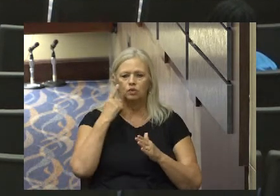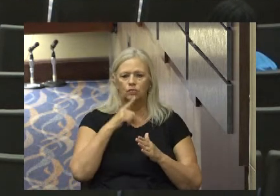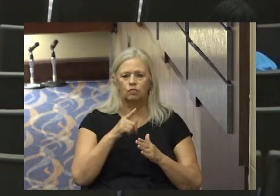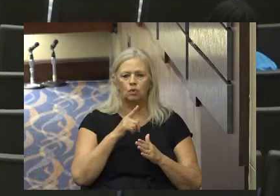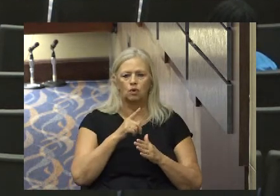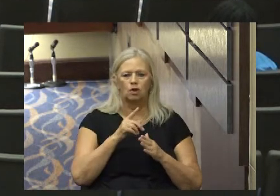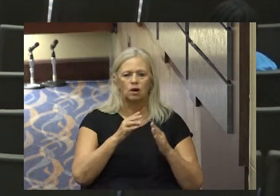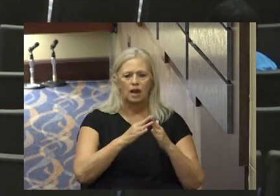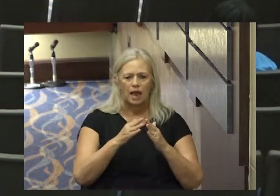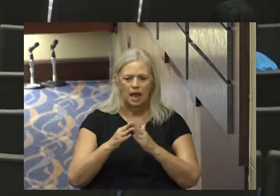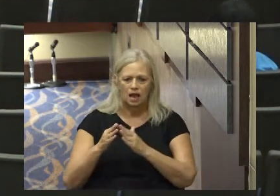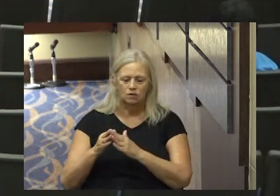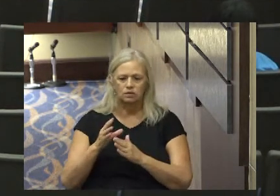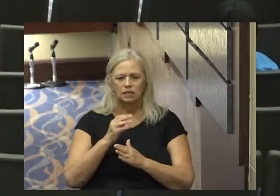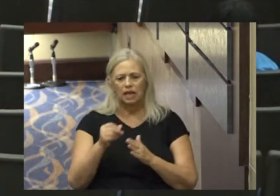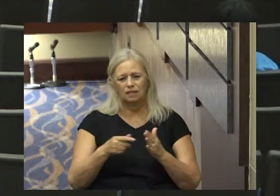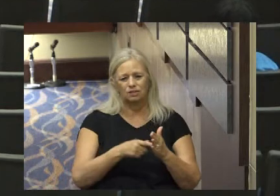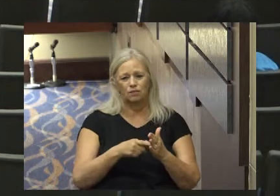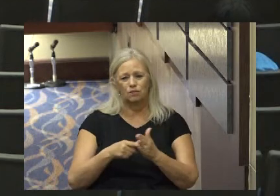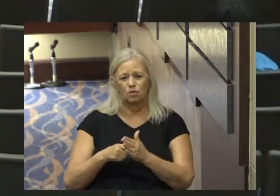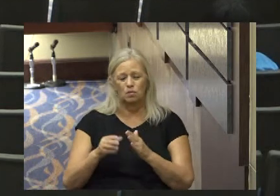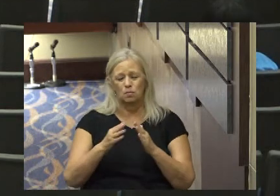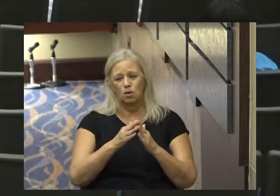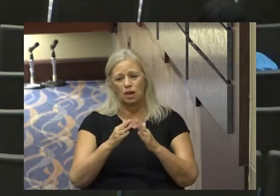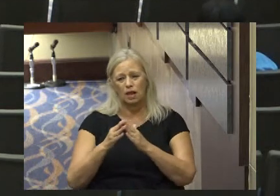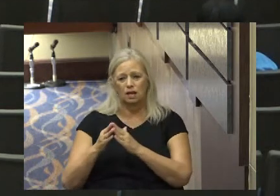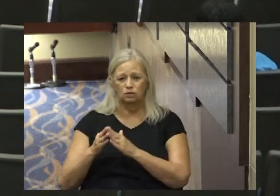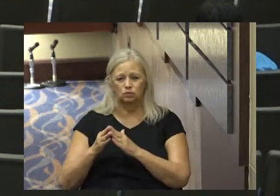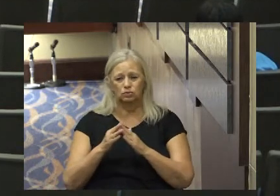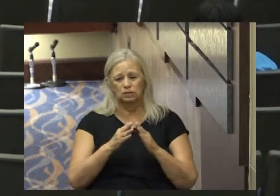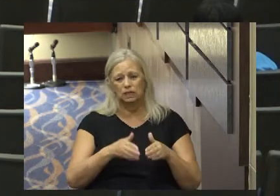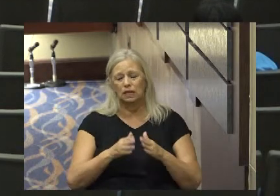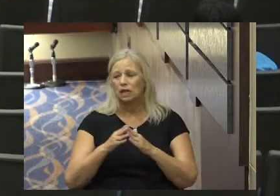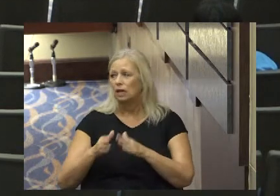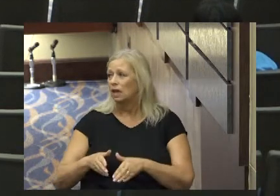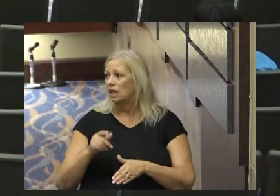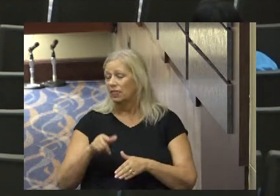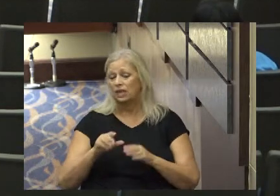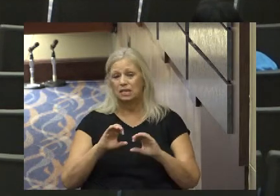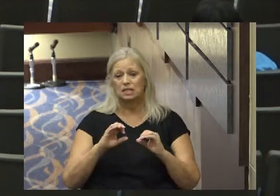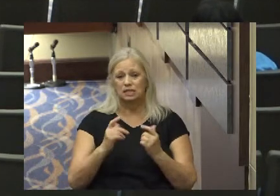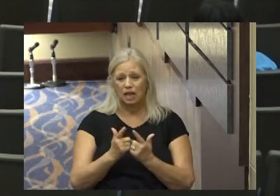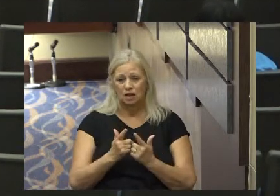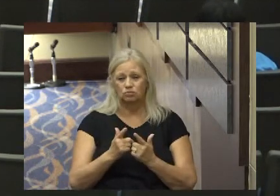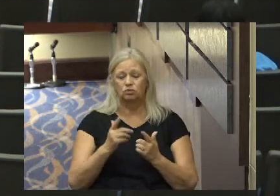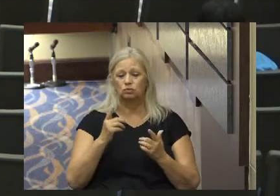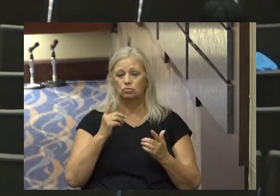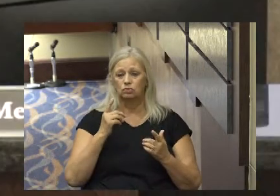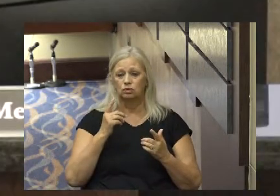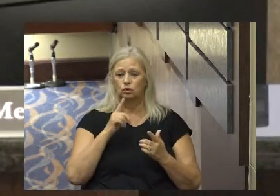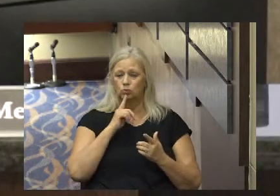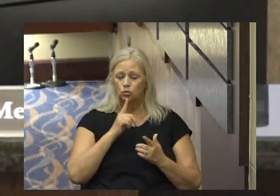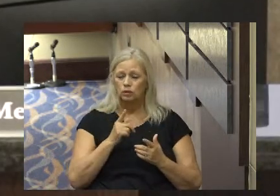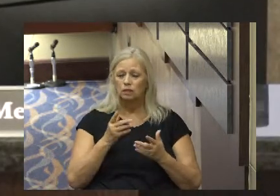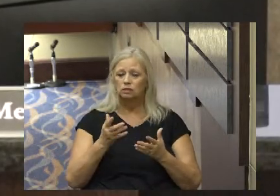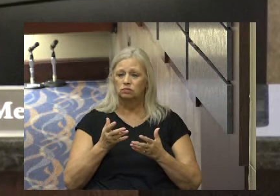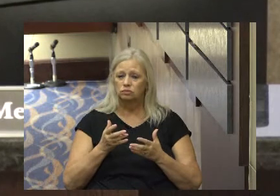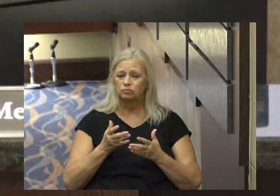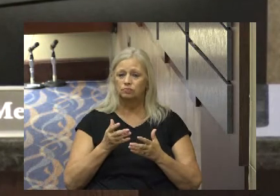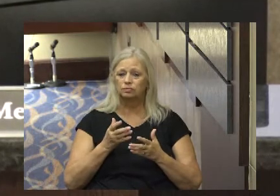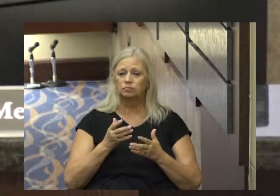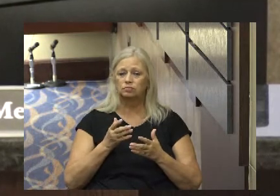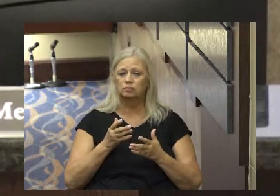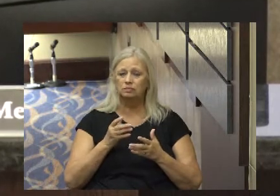for affordable housing. And as this council is very dedicated and committed to taking that concern